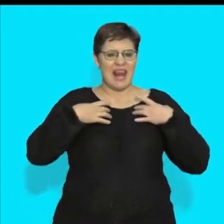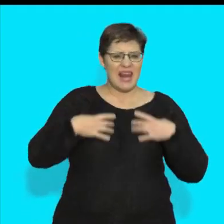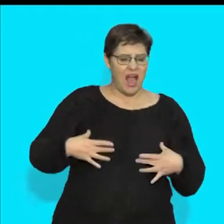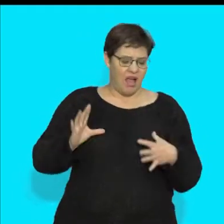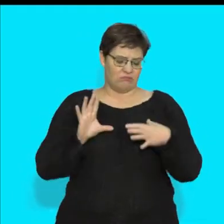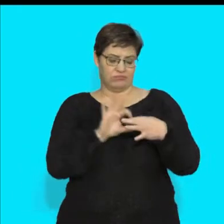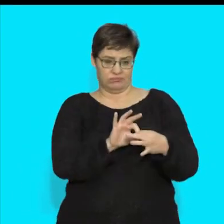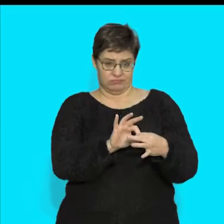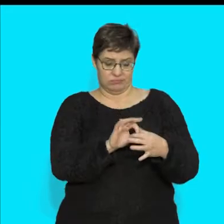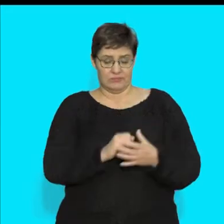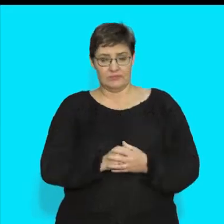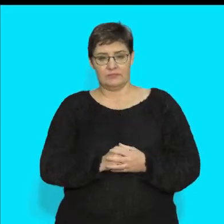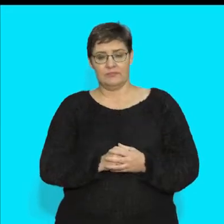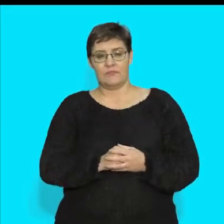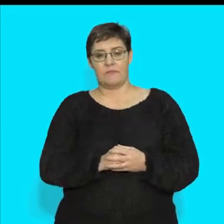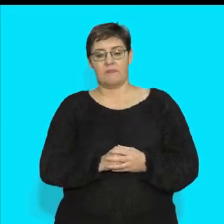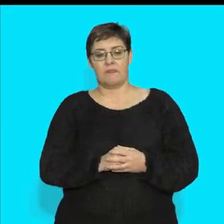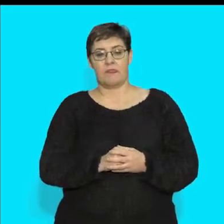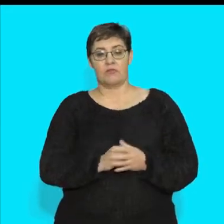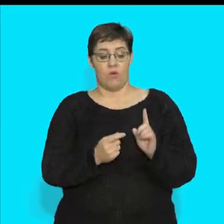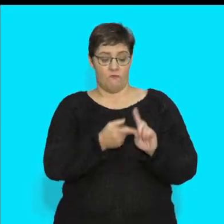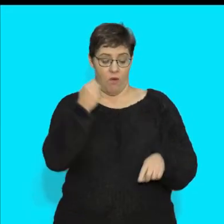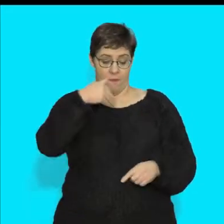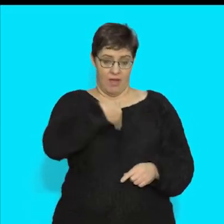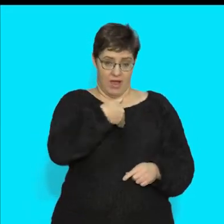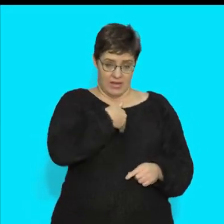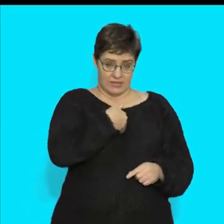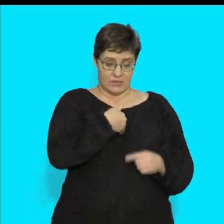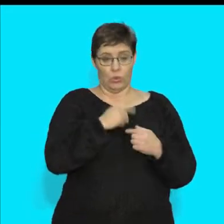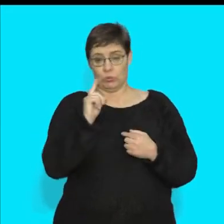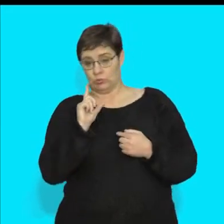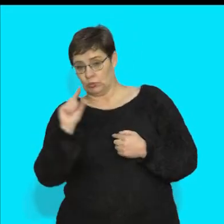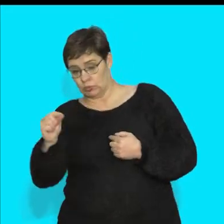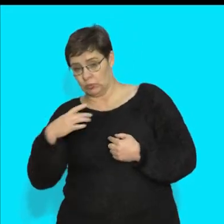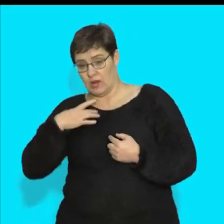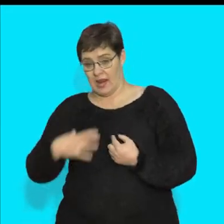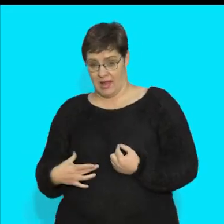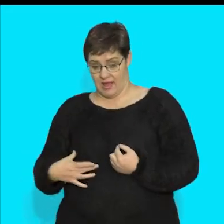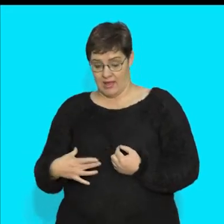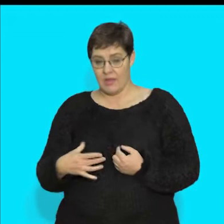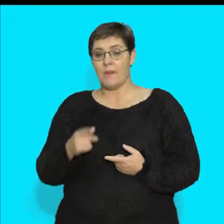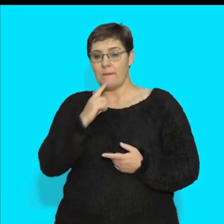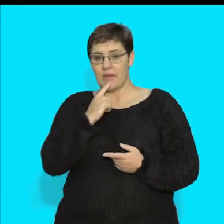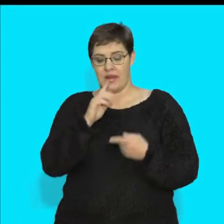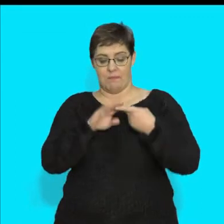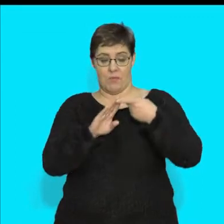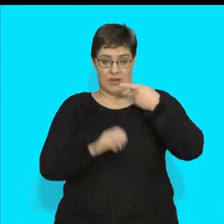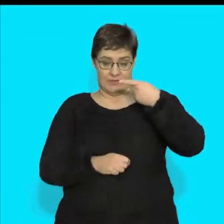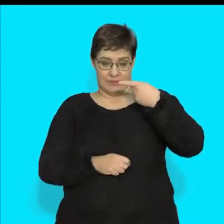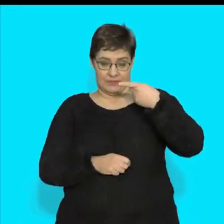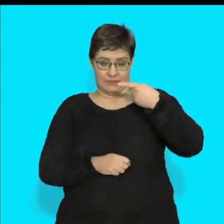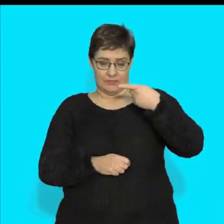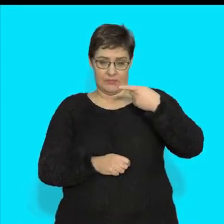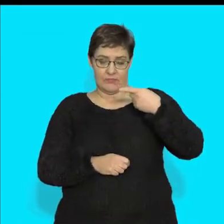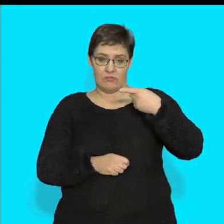of lung connotation. So we've got to get, so from the heart goes to the lungs. That is circuit